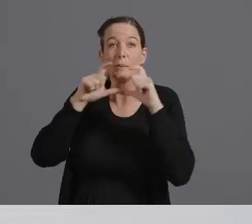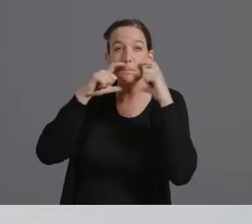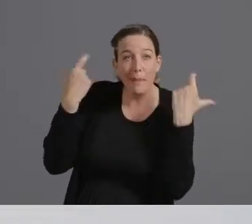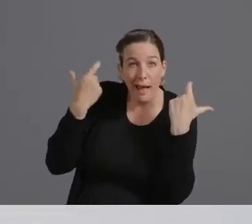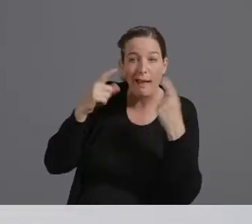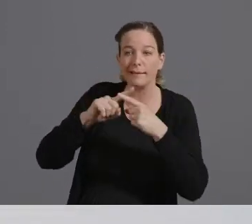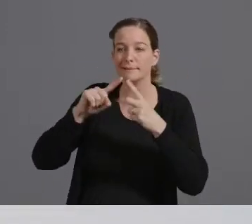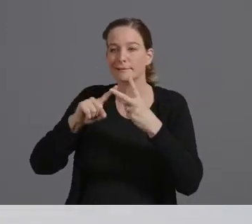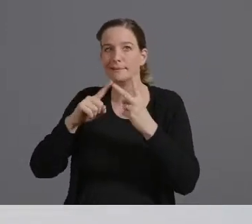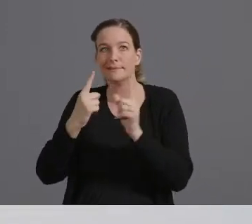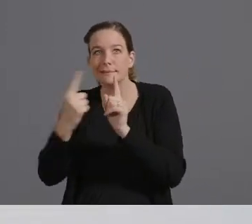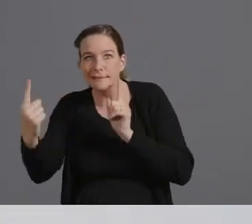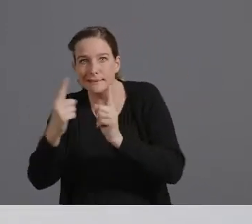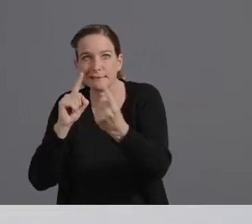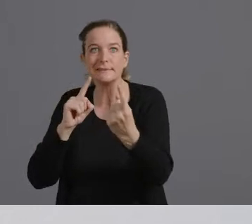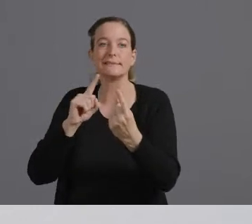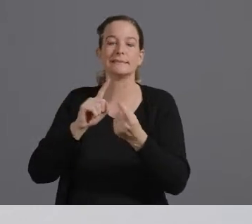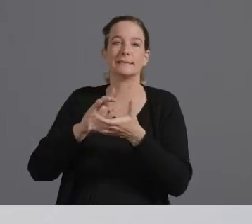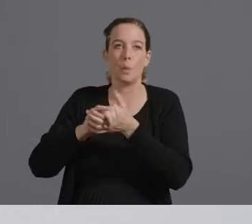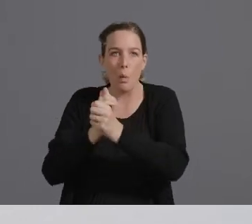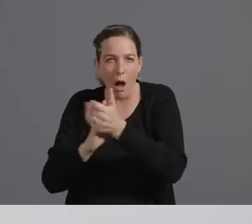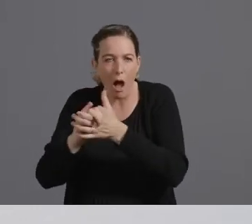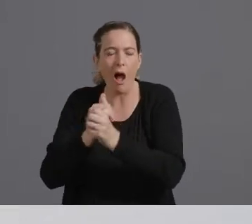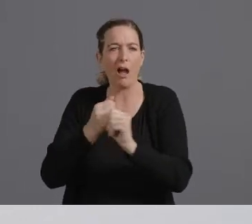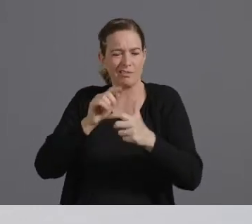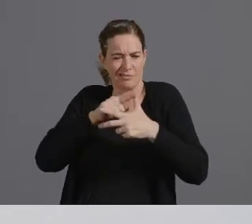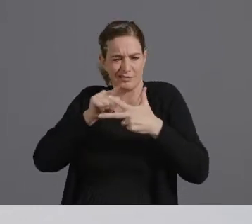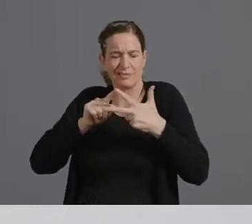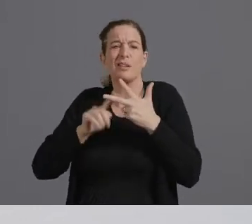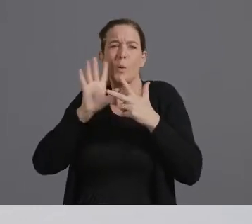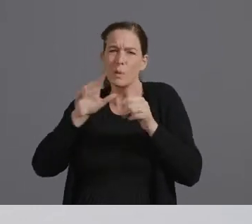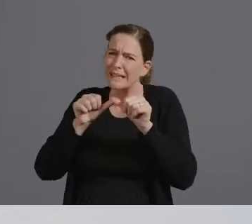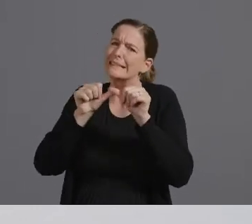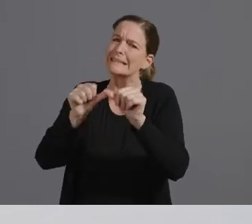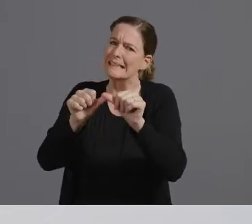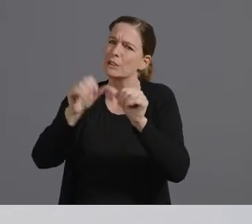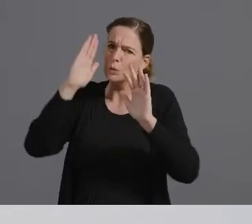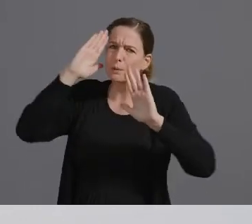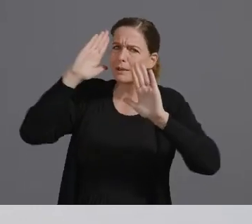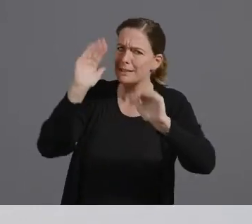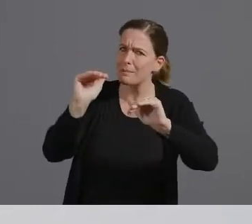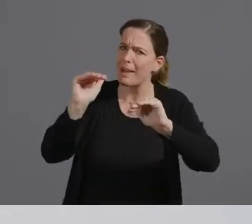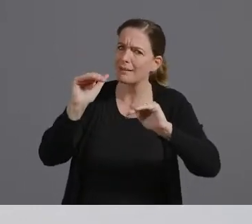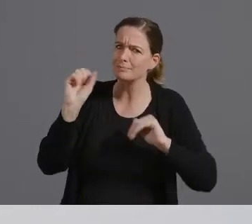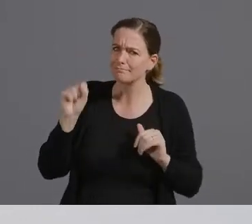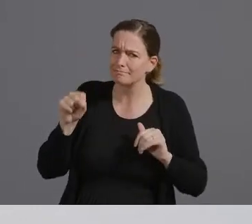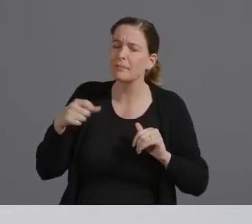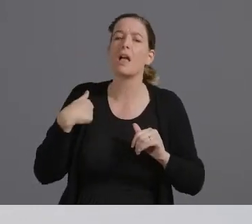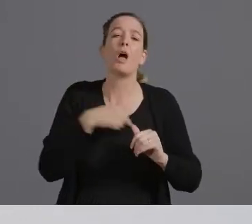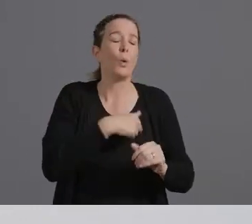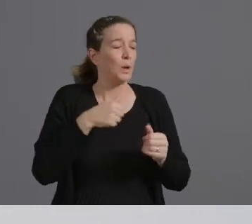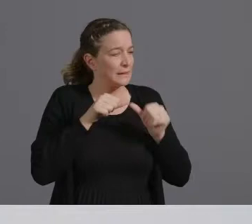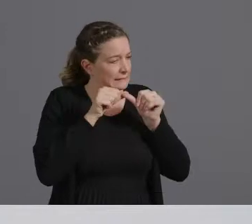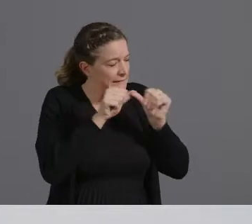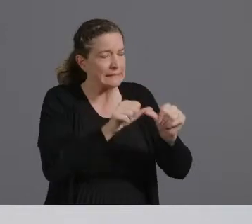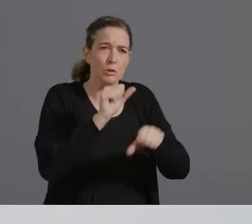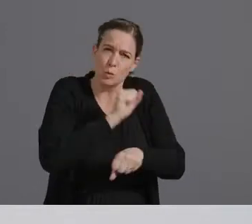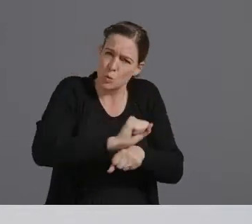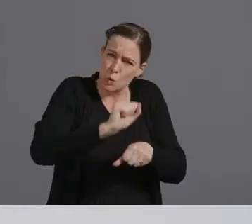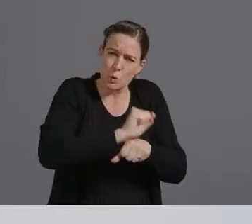the increased hand washing. We will continue to accelerate our vaccine administration efforts. And so